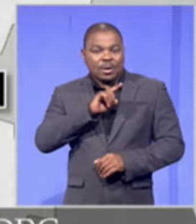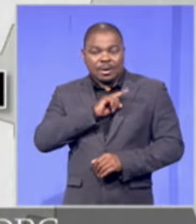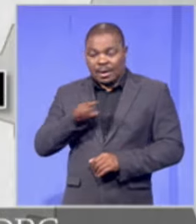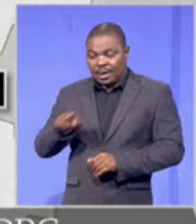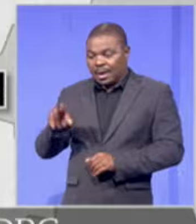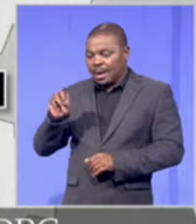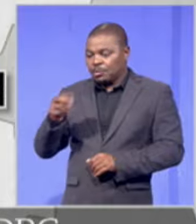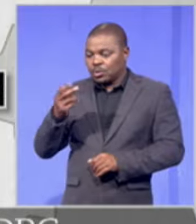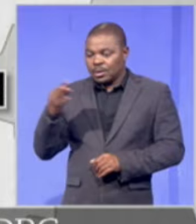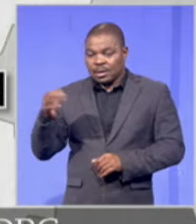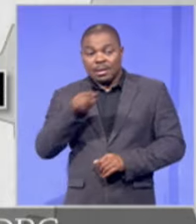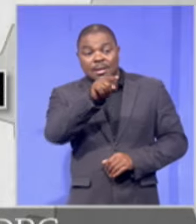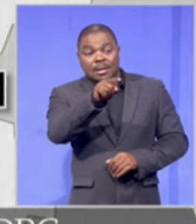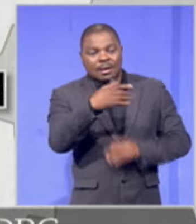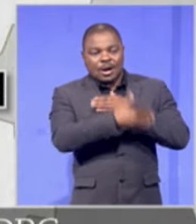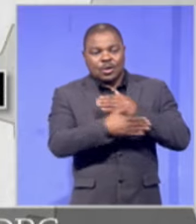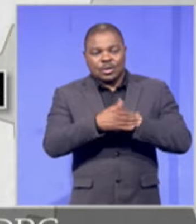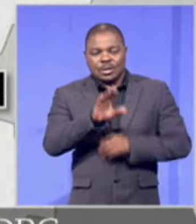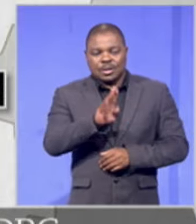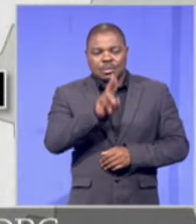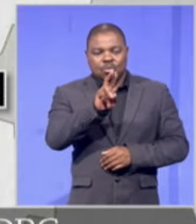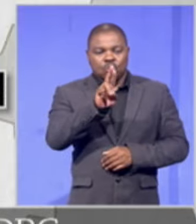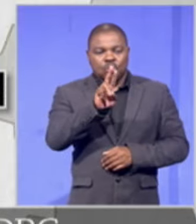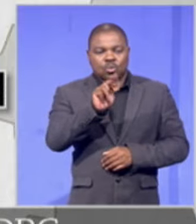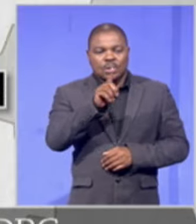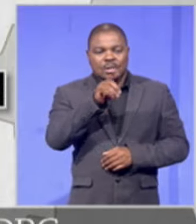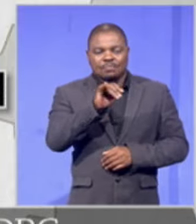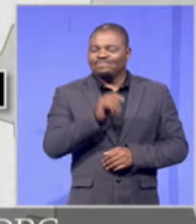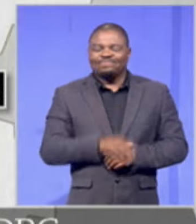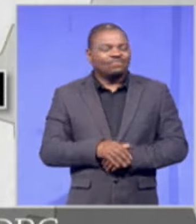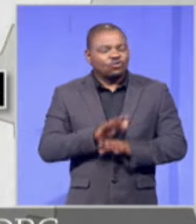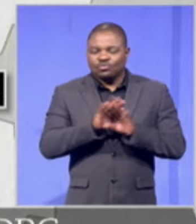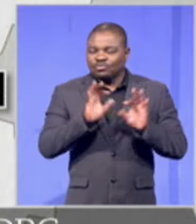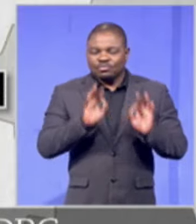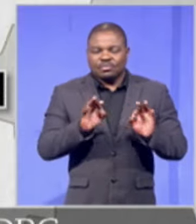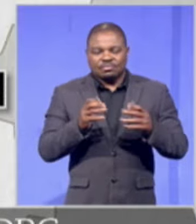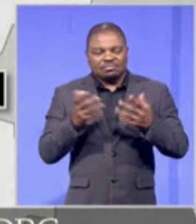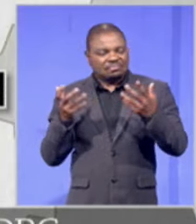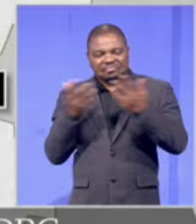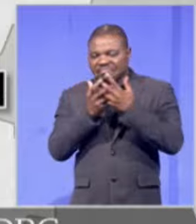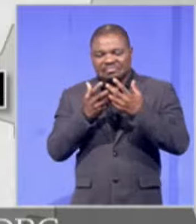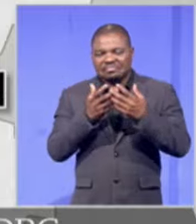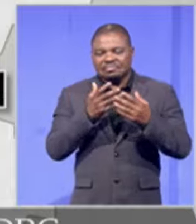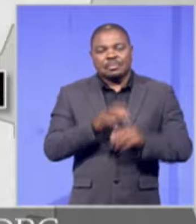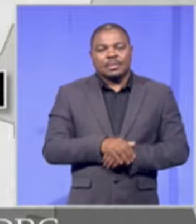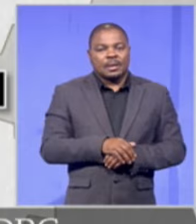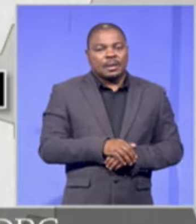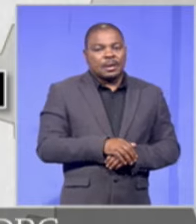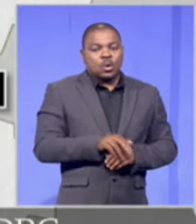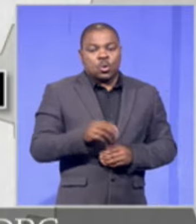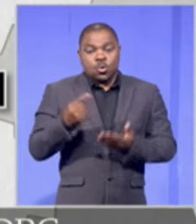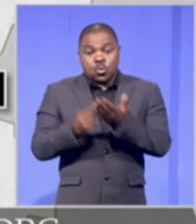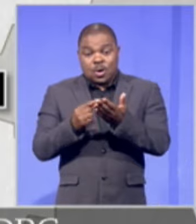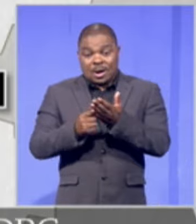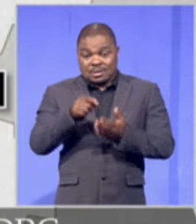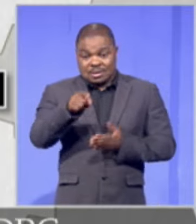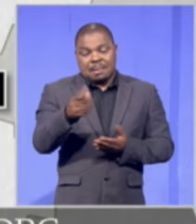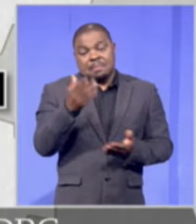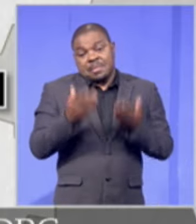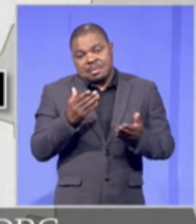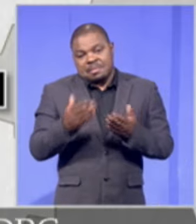le Burundi. Ha ba nka le dibuo la Uganda le Afrika Borwa e bonang ho le molemo ho